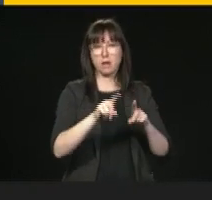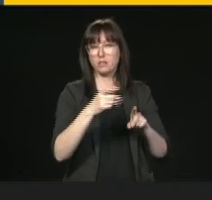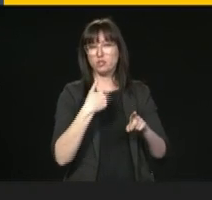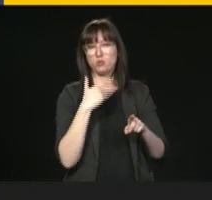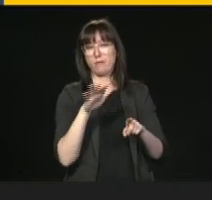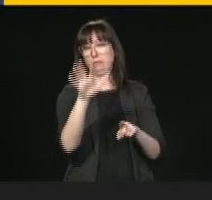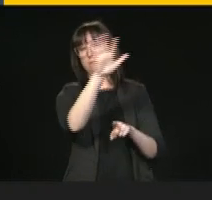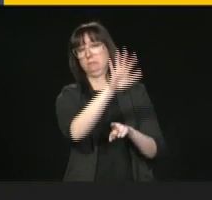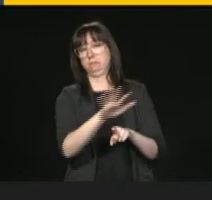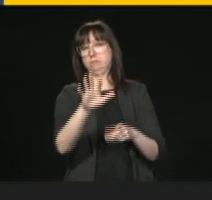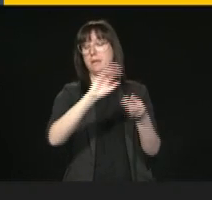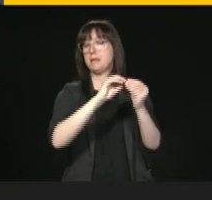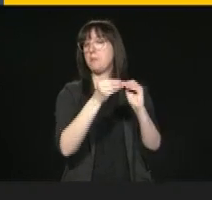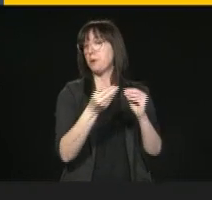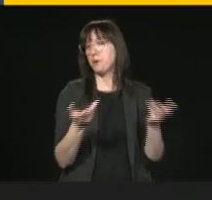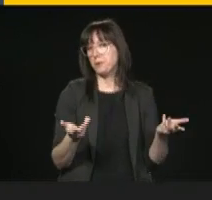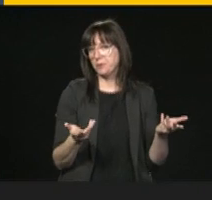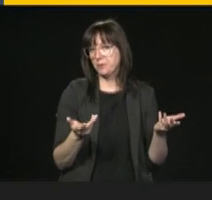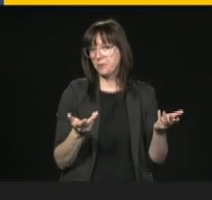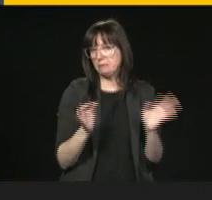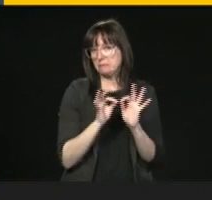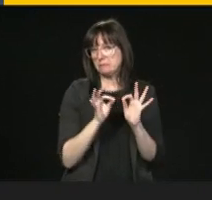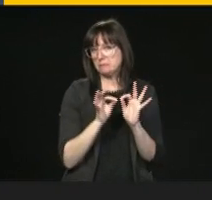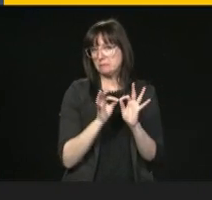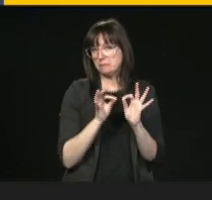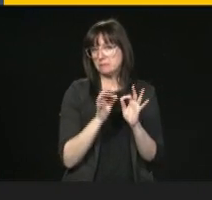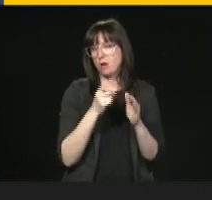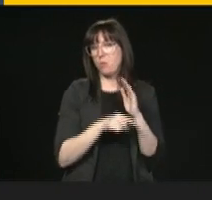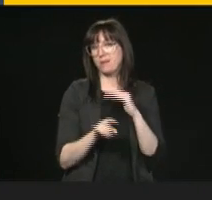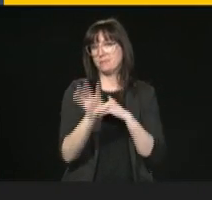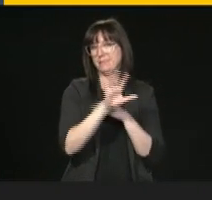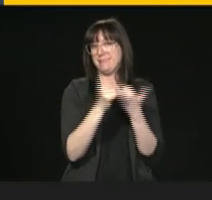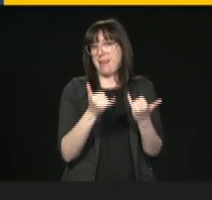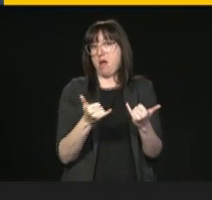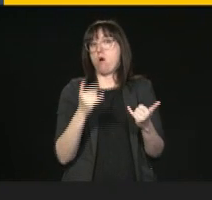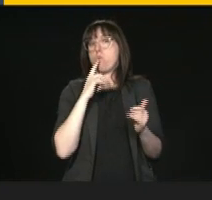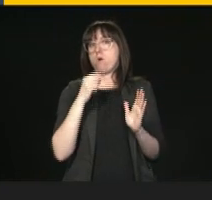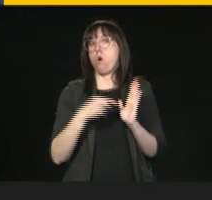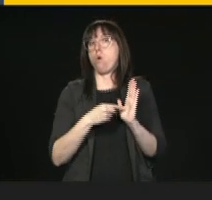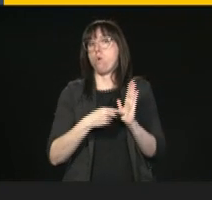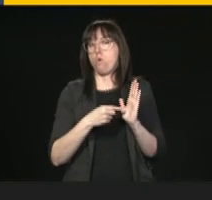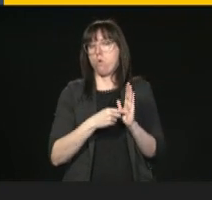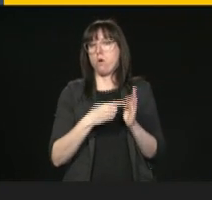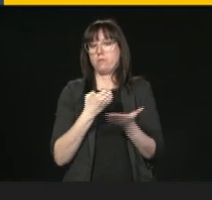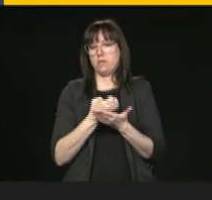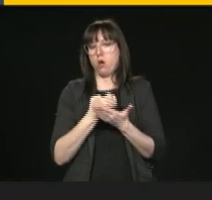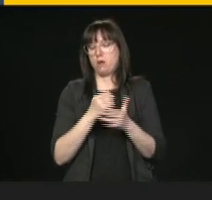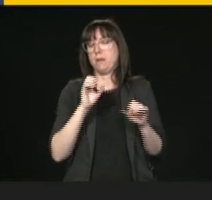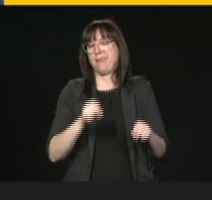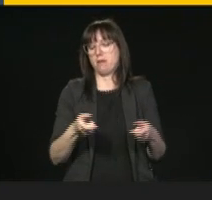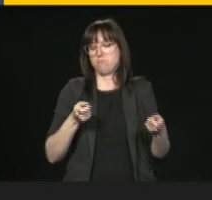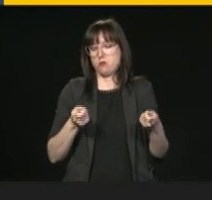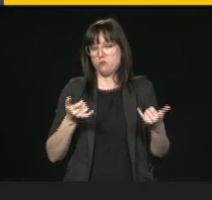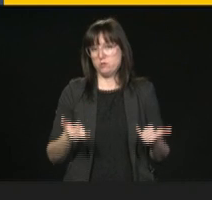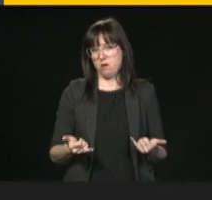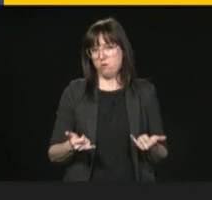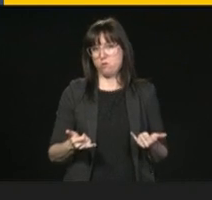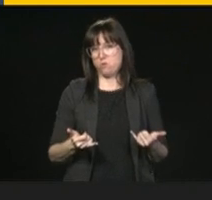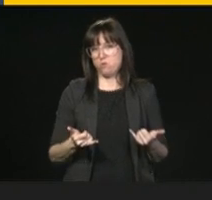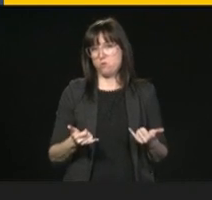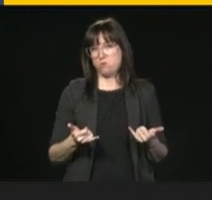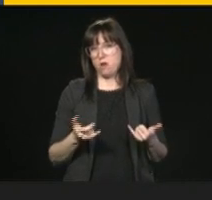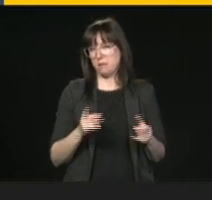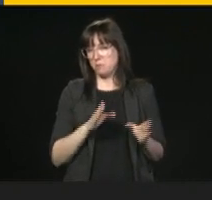what the overall spending that the economy can take right now and what the plan is there? No, there's not a